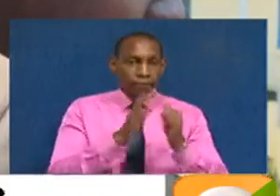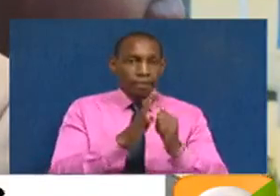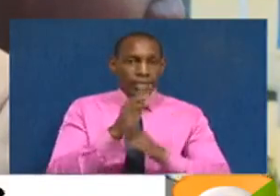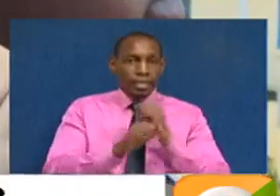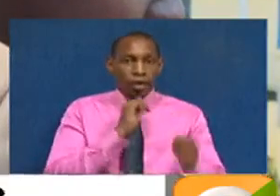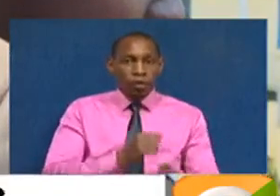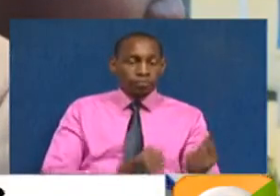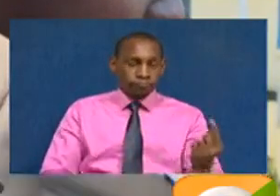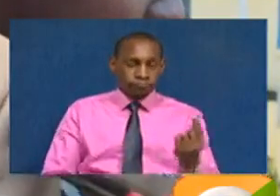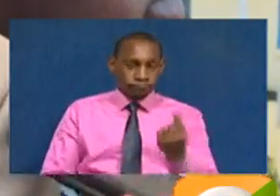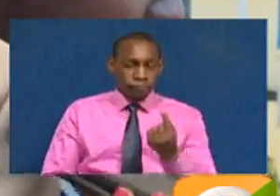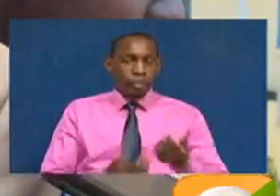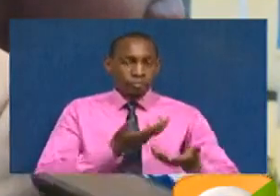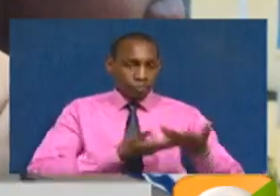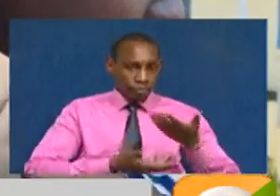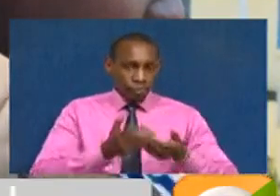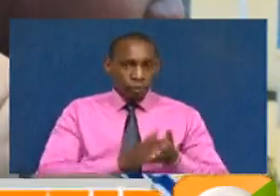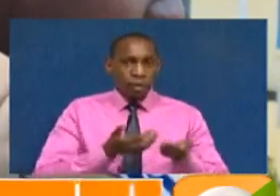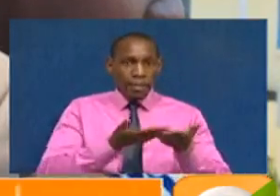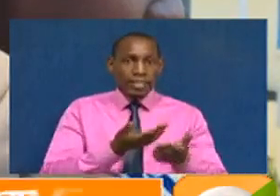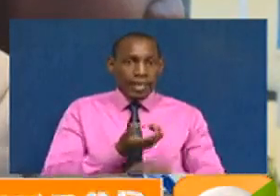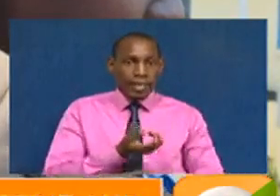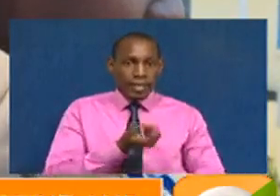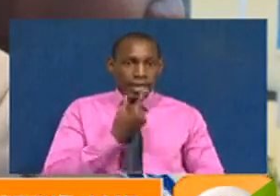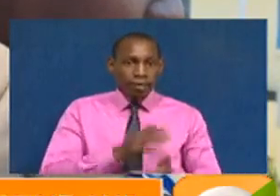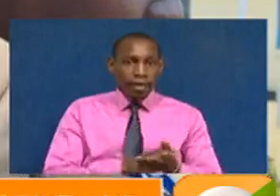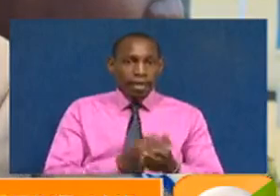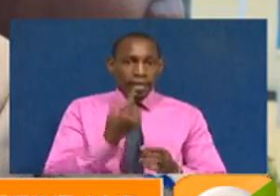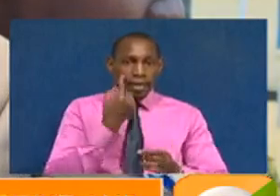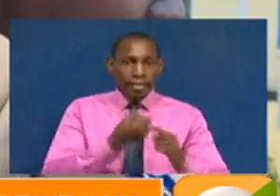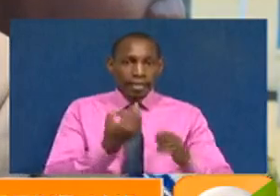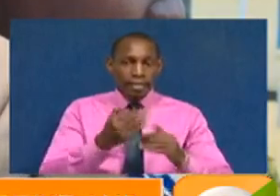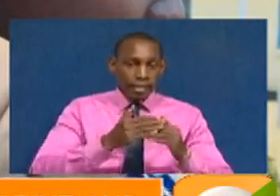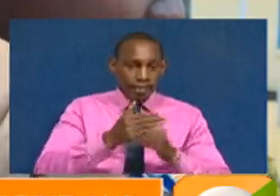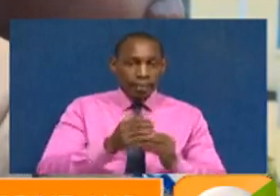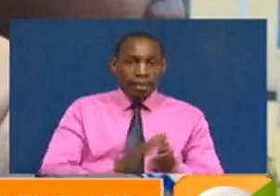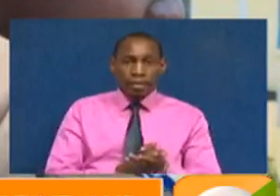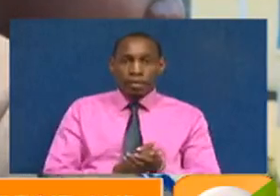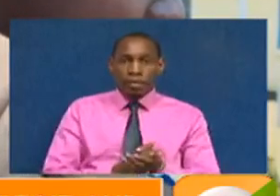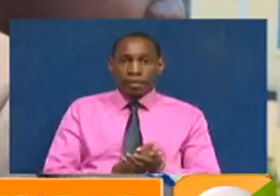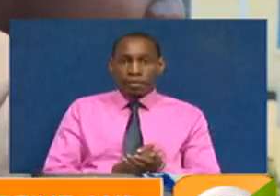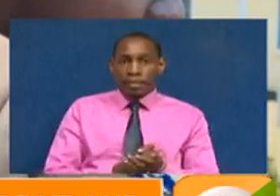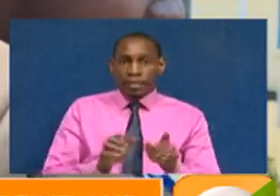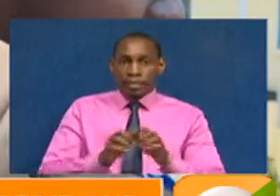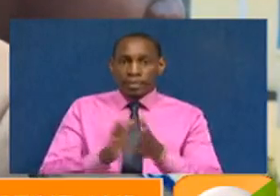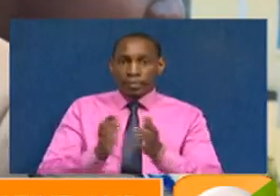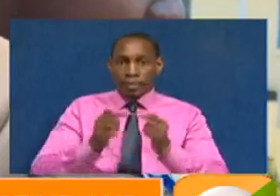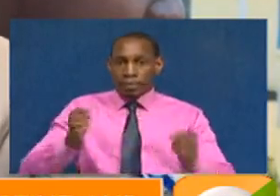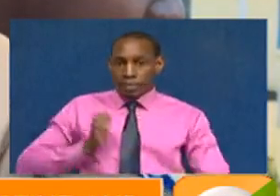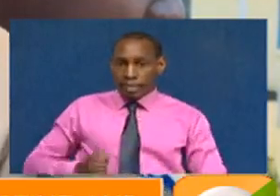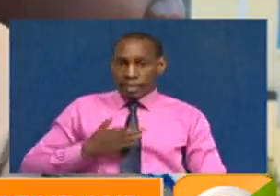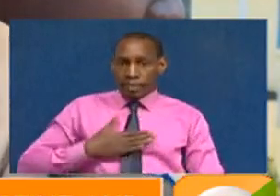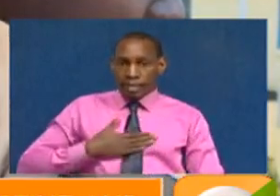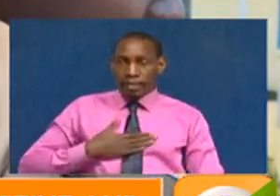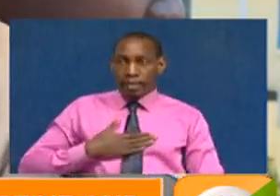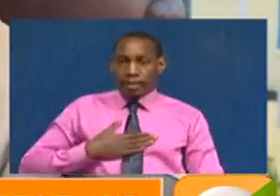example, coming to you, and you are giving a contraceptive, for example, to cover 3 years, are you saying, me, it also goes against my ethic because